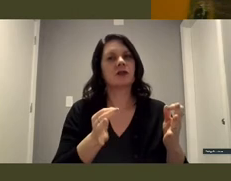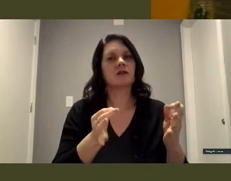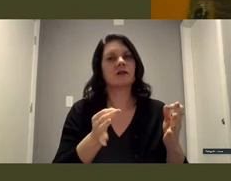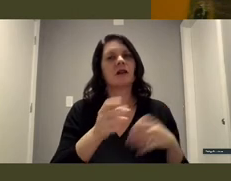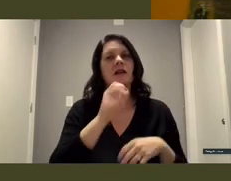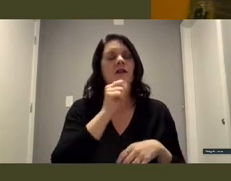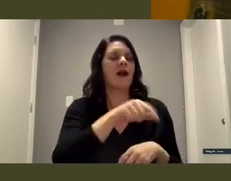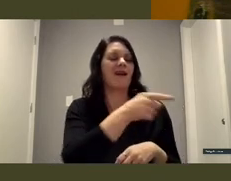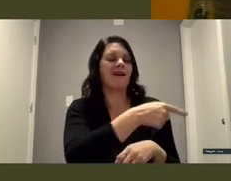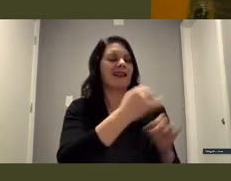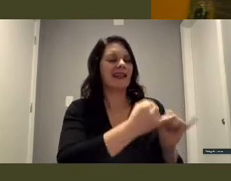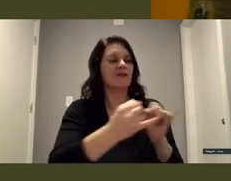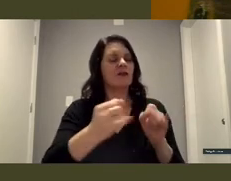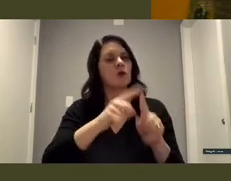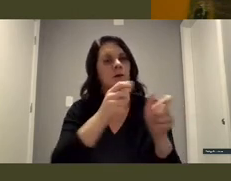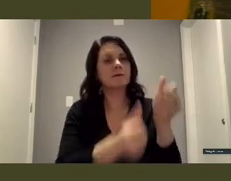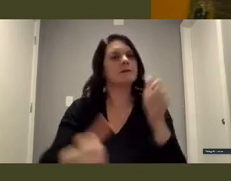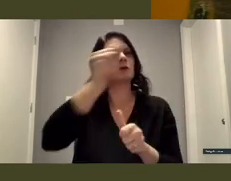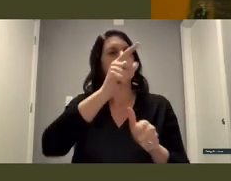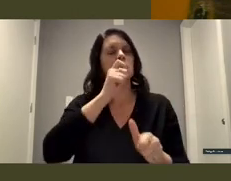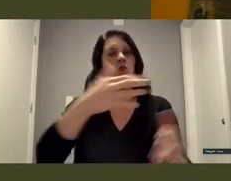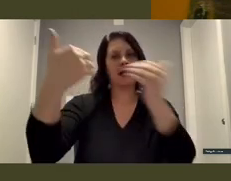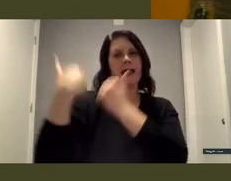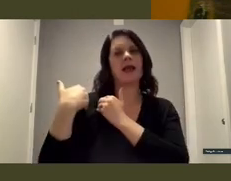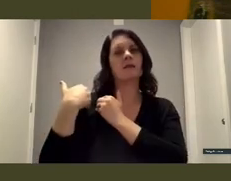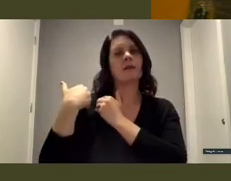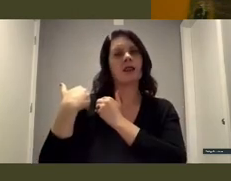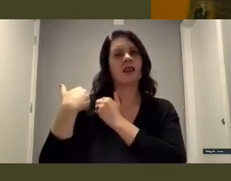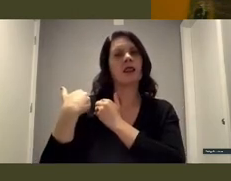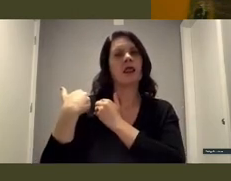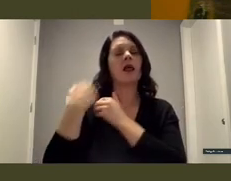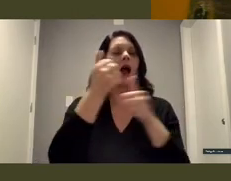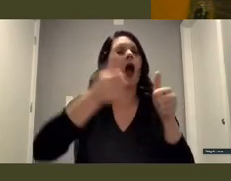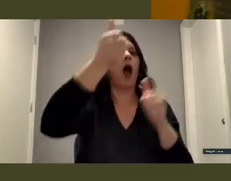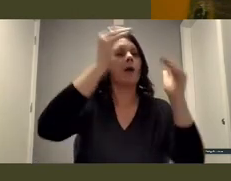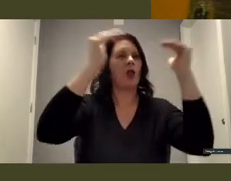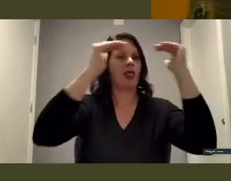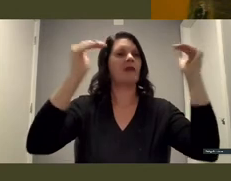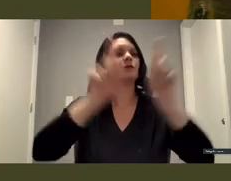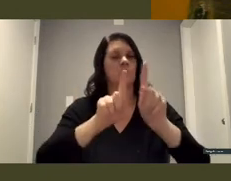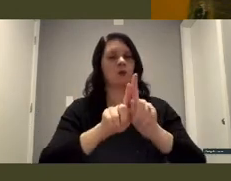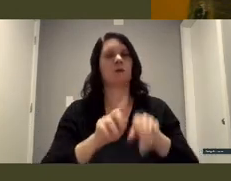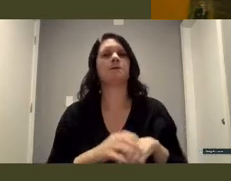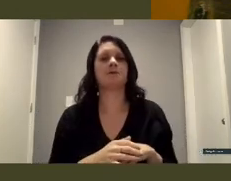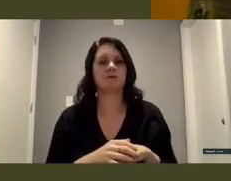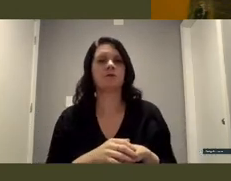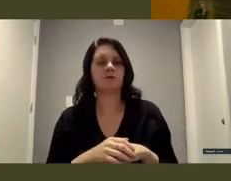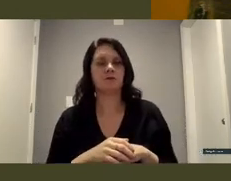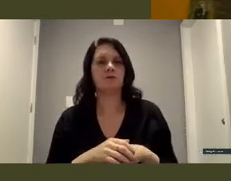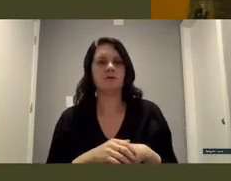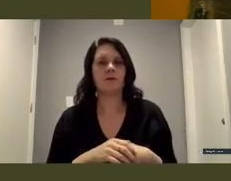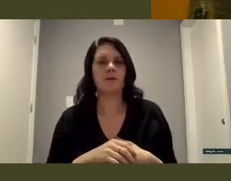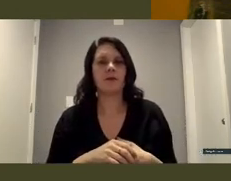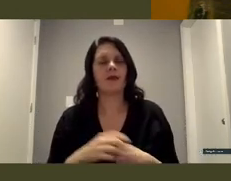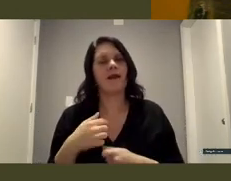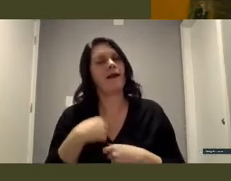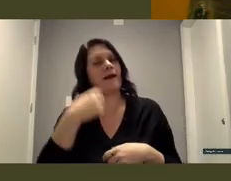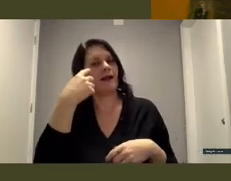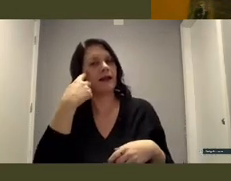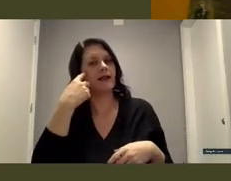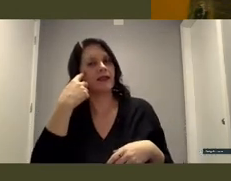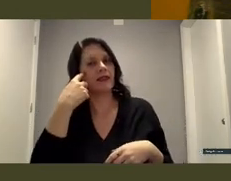individual citizens. And the accountability really lies at upper levels as well, too. And so I think that looking at